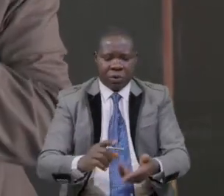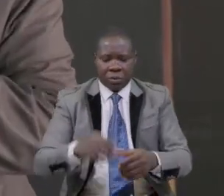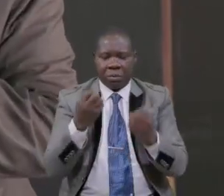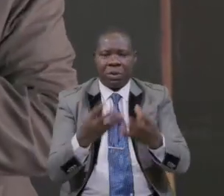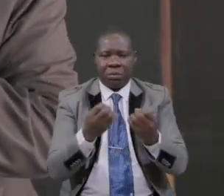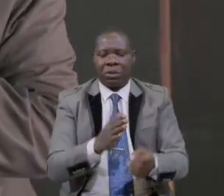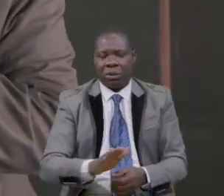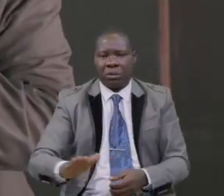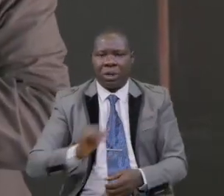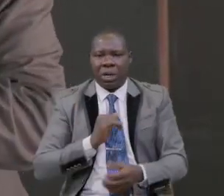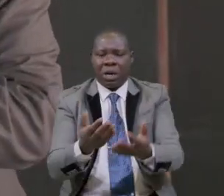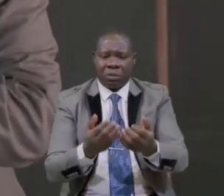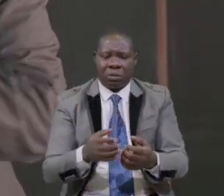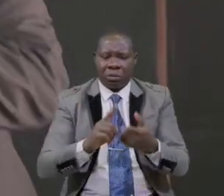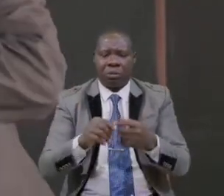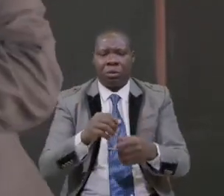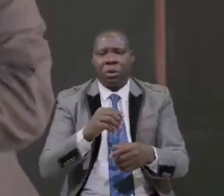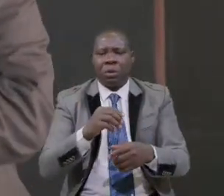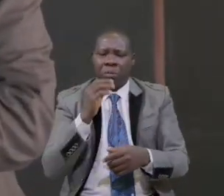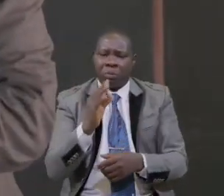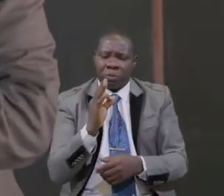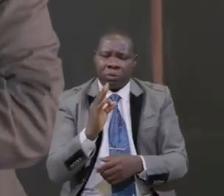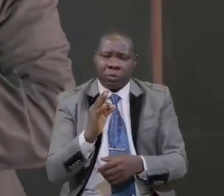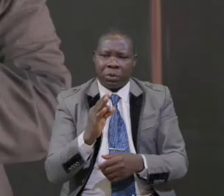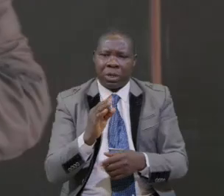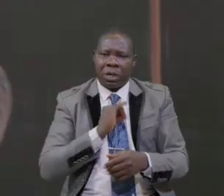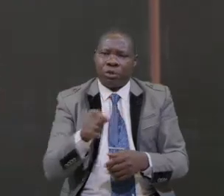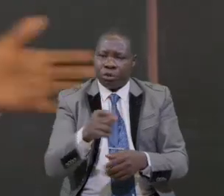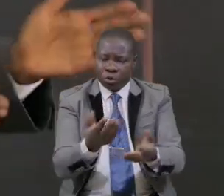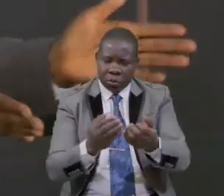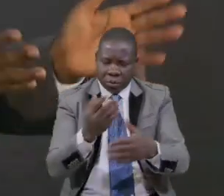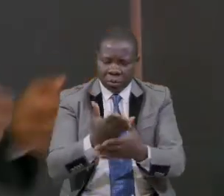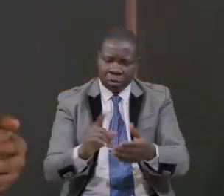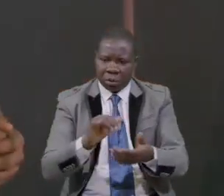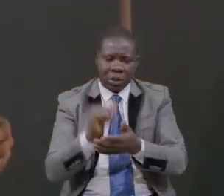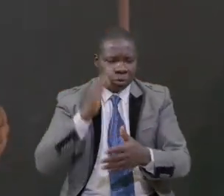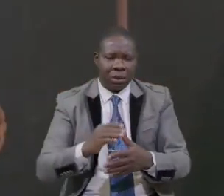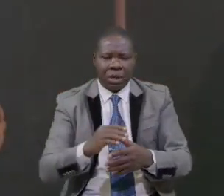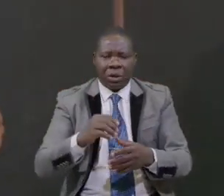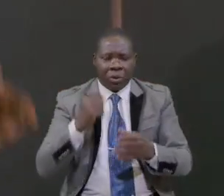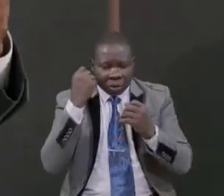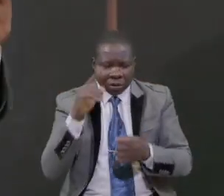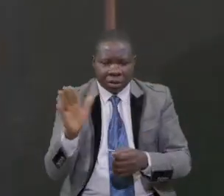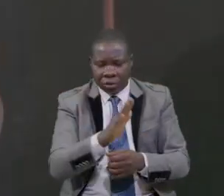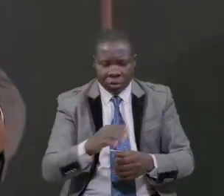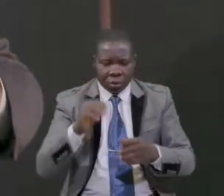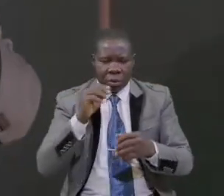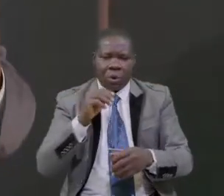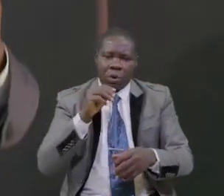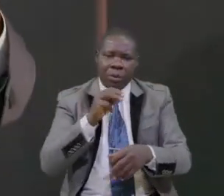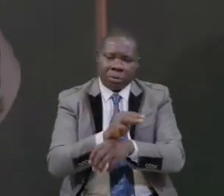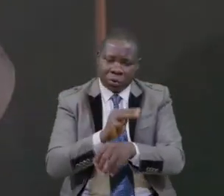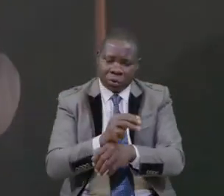will accept your vision, align with your mission, support you and be with you so that